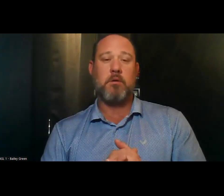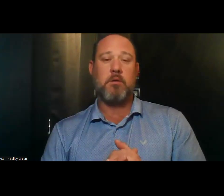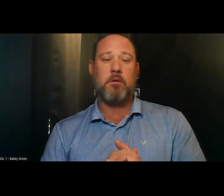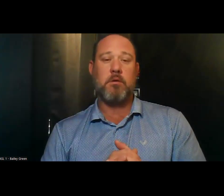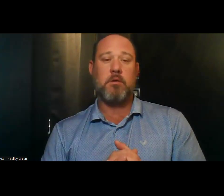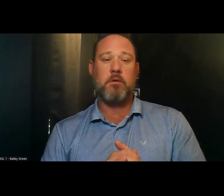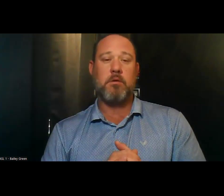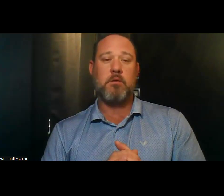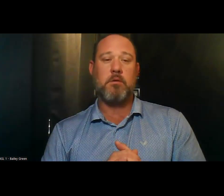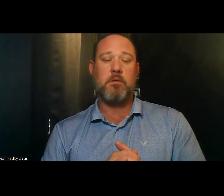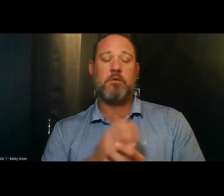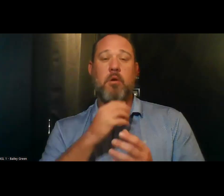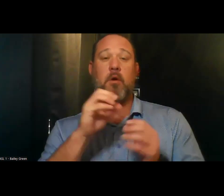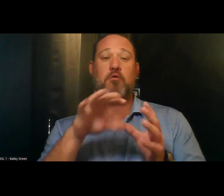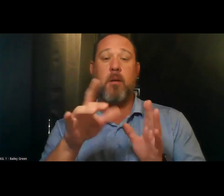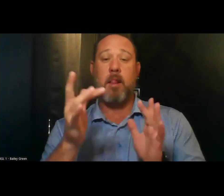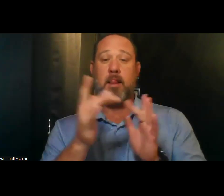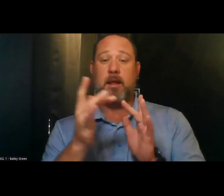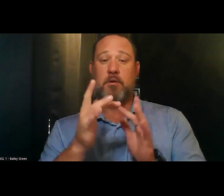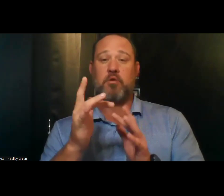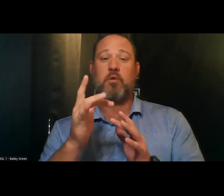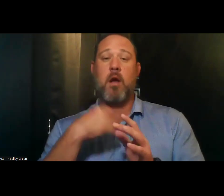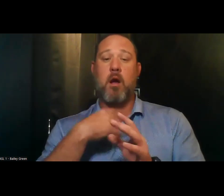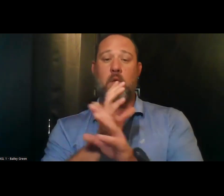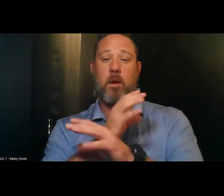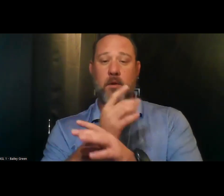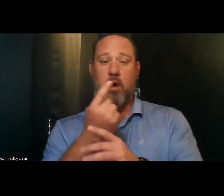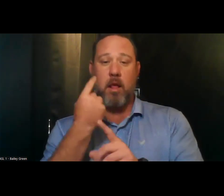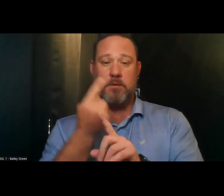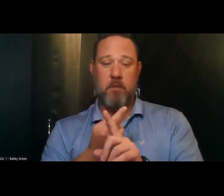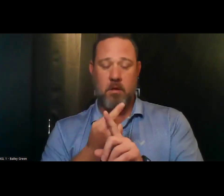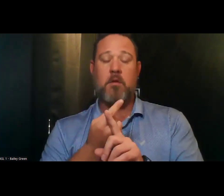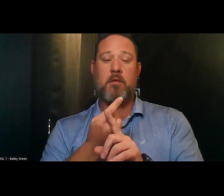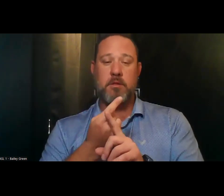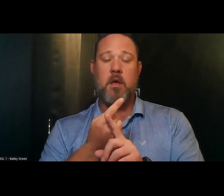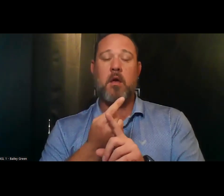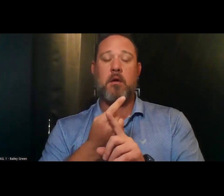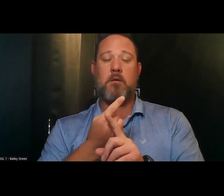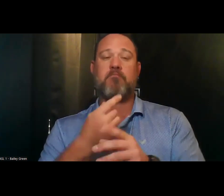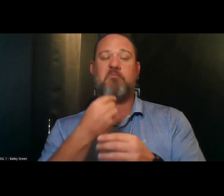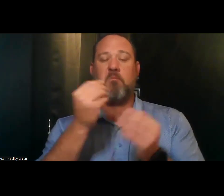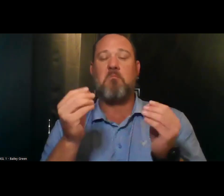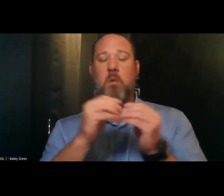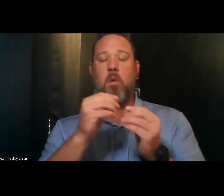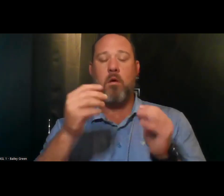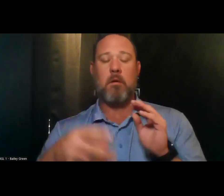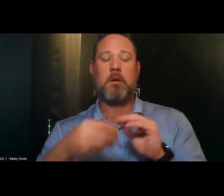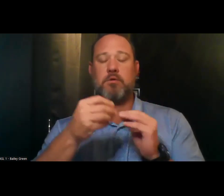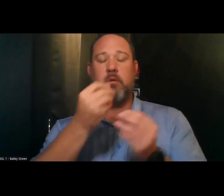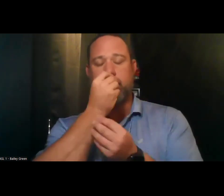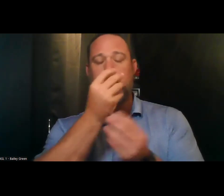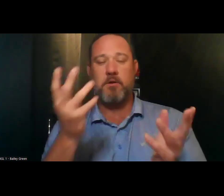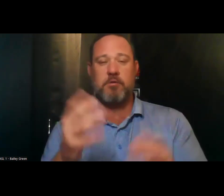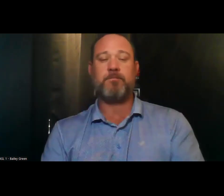going to drop just the link to our webinar from last month that unpacks a lot of this and gives you some more additional